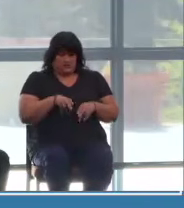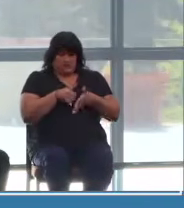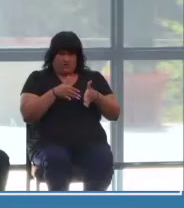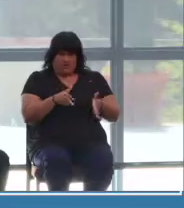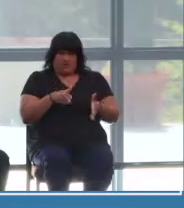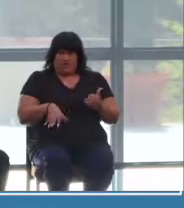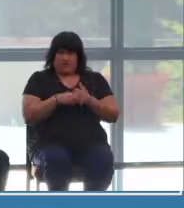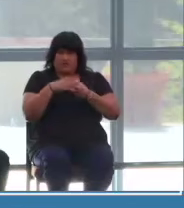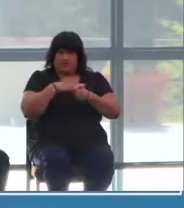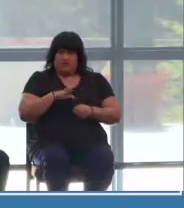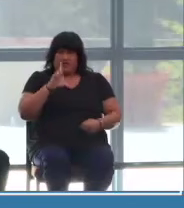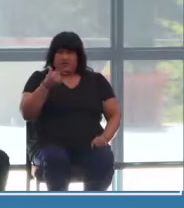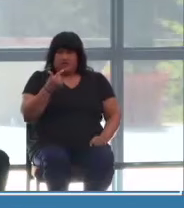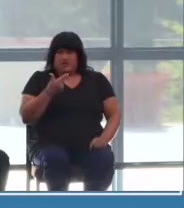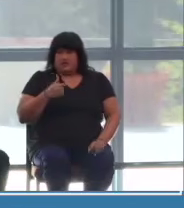I don't know.